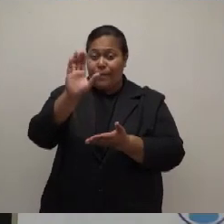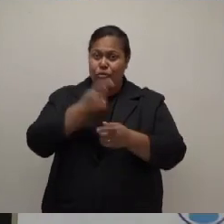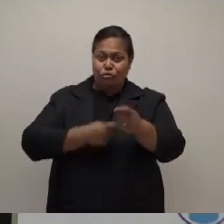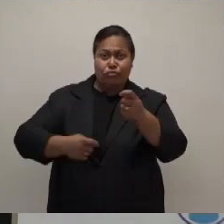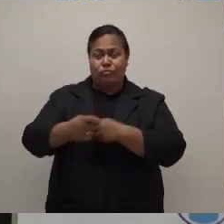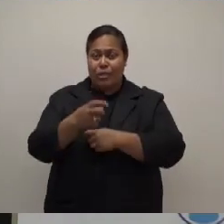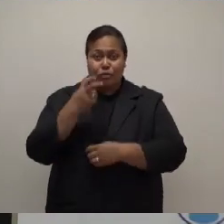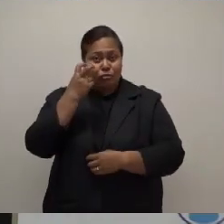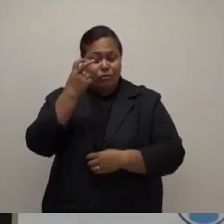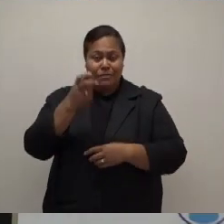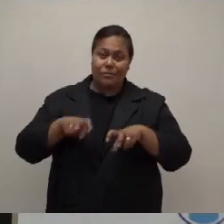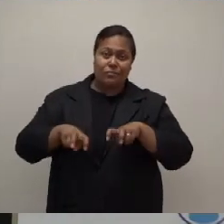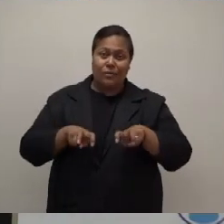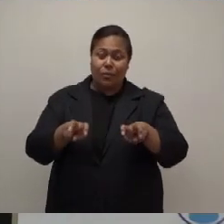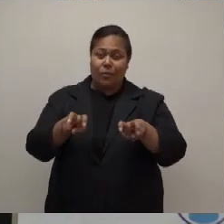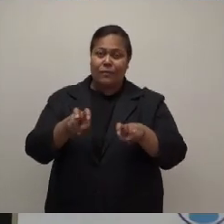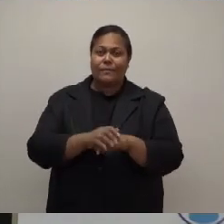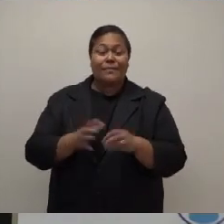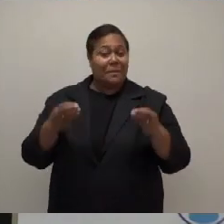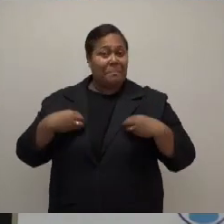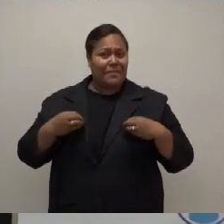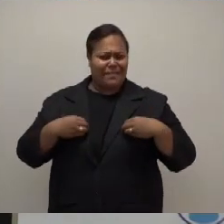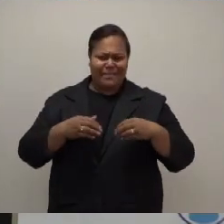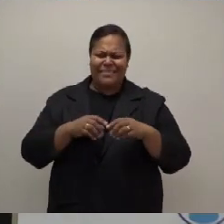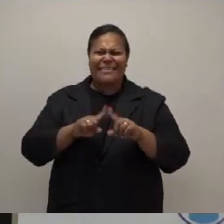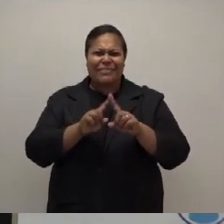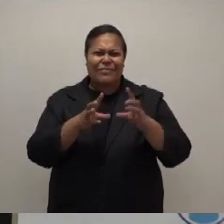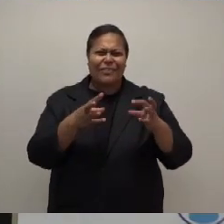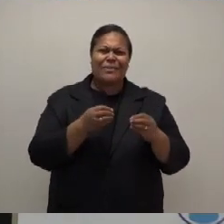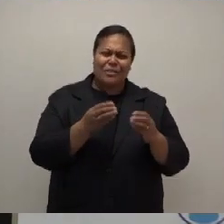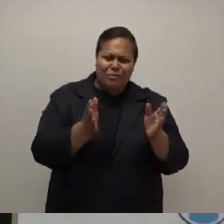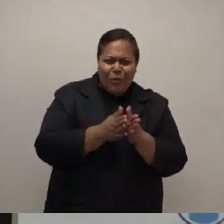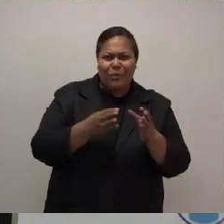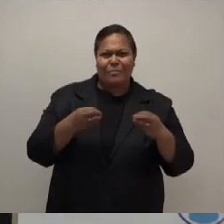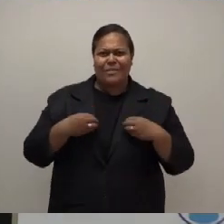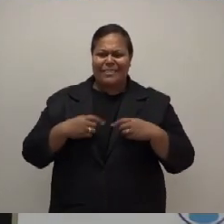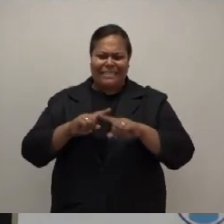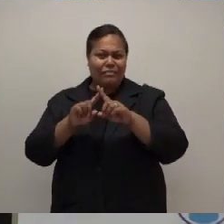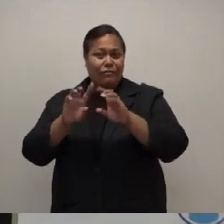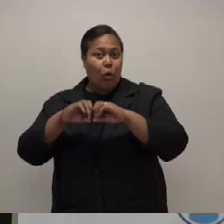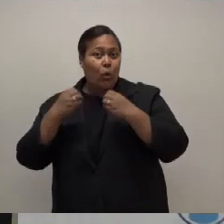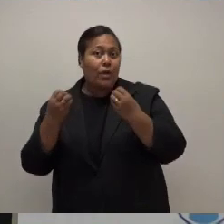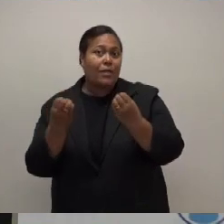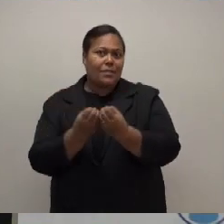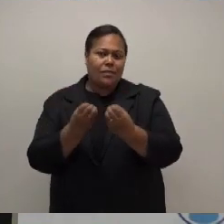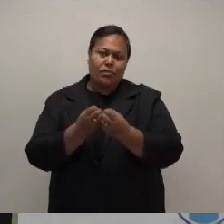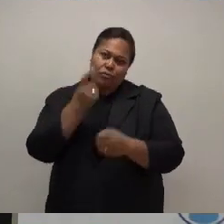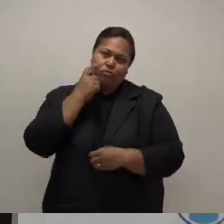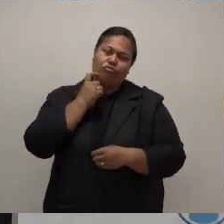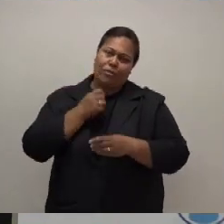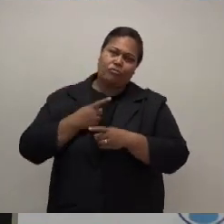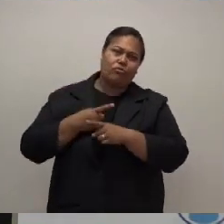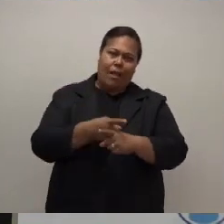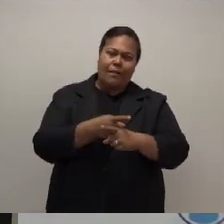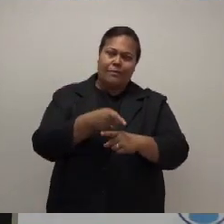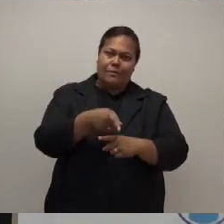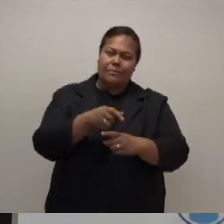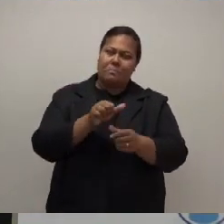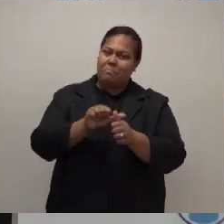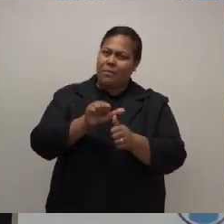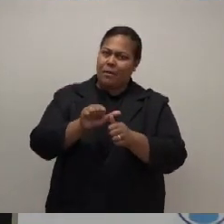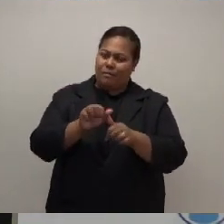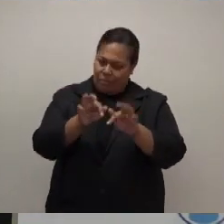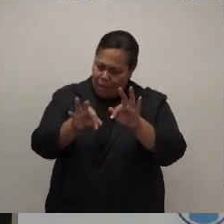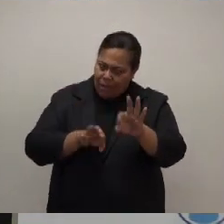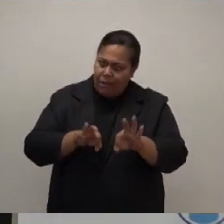Tourism and Transport, business houses and various organizations to guide this COVID-safe framework, and will